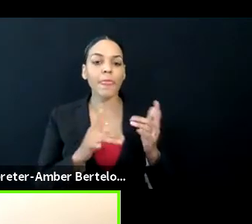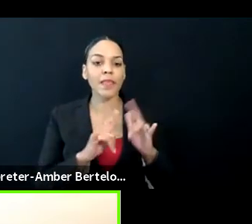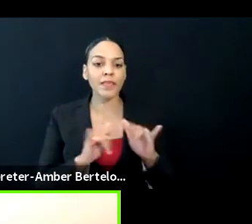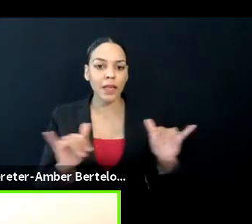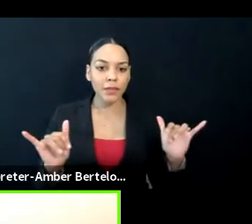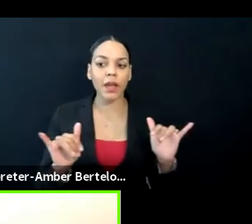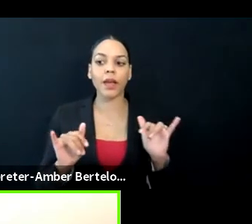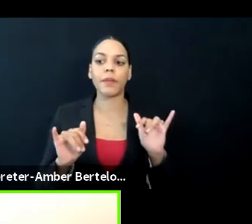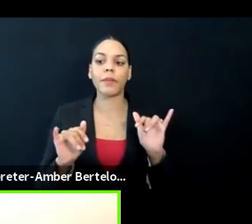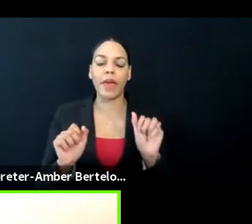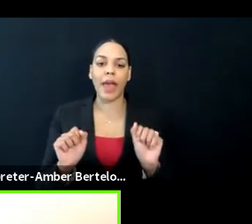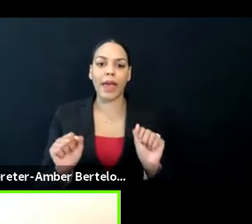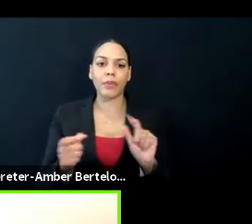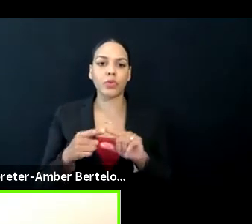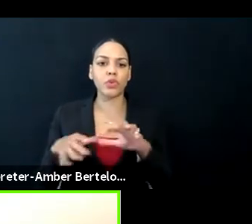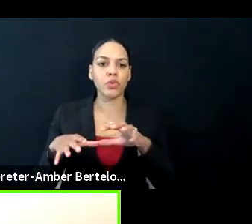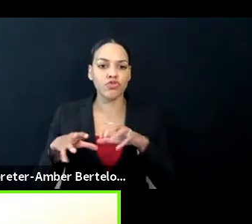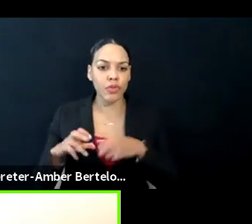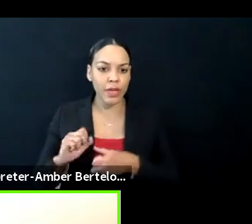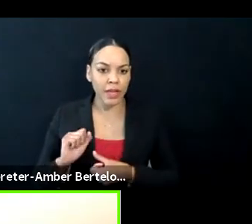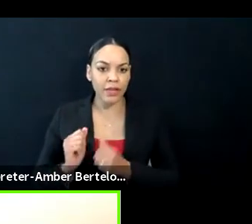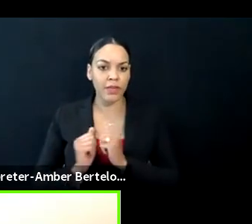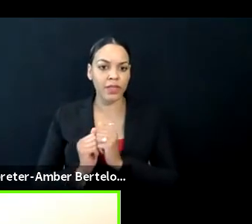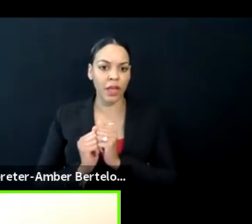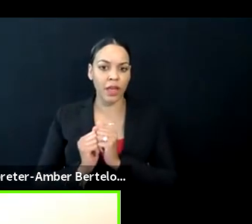grieve together and privately.